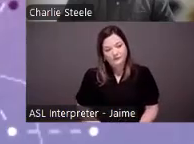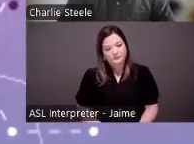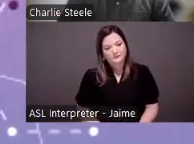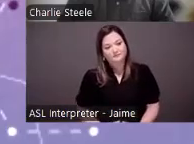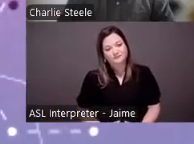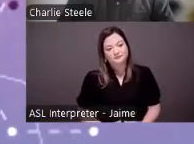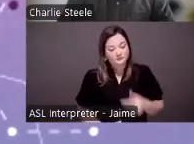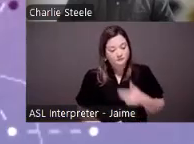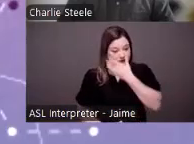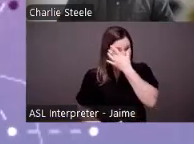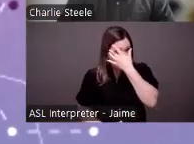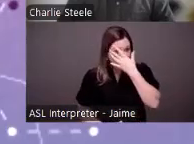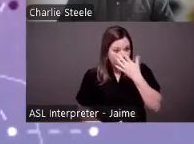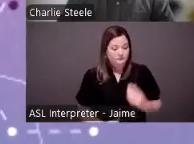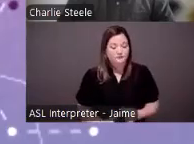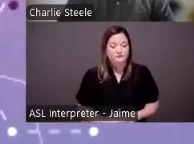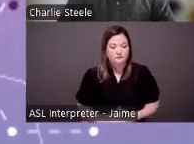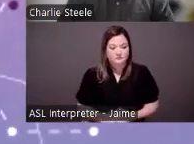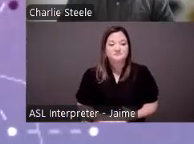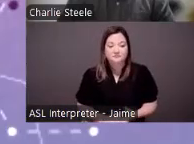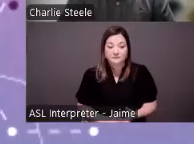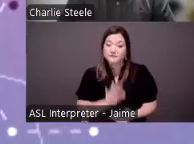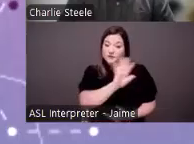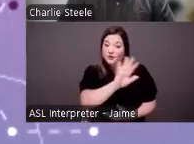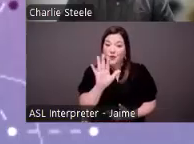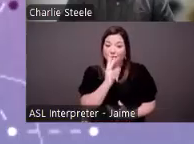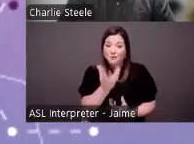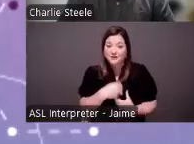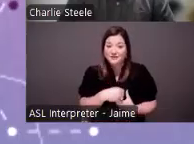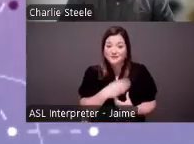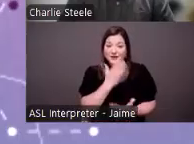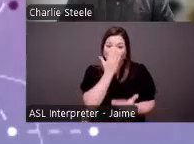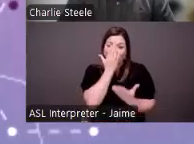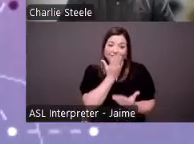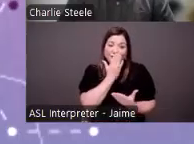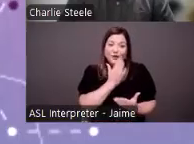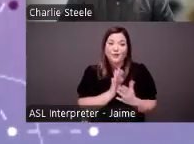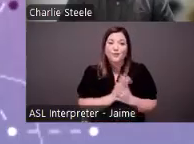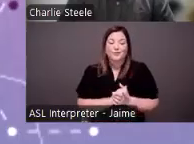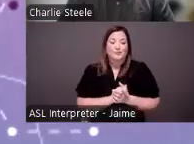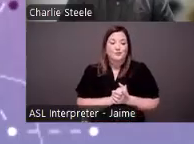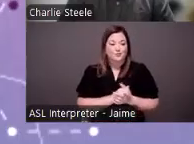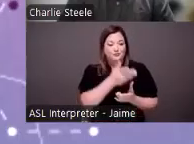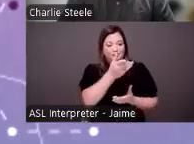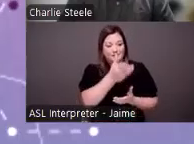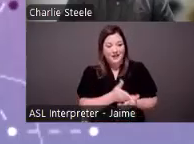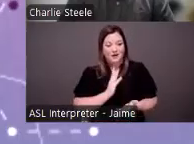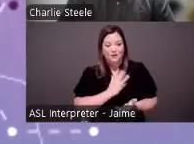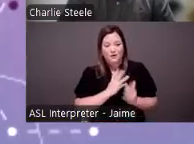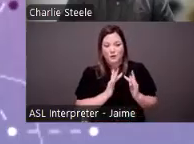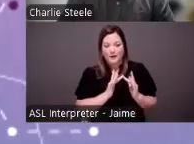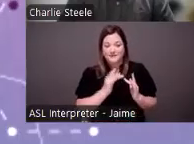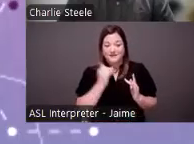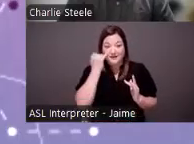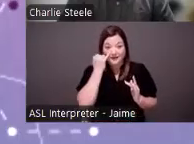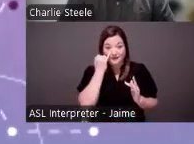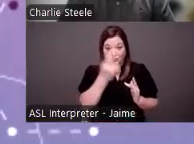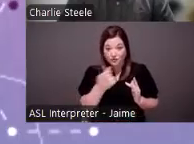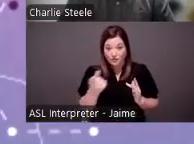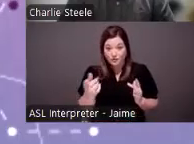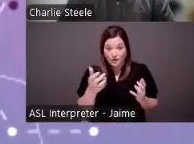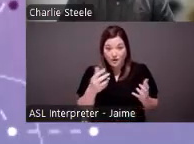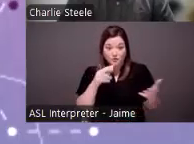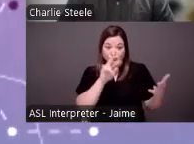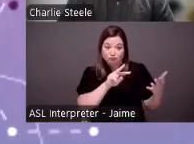So thank you very much for your participation. This is our website if you would like to click on them and learn more about